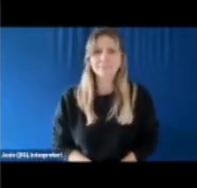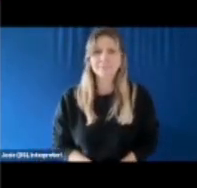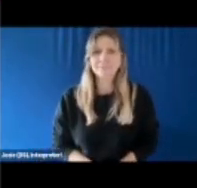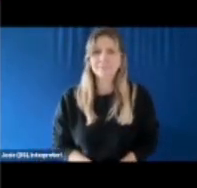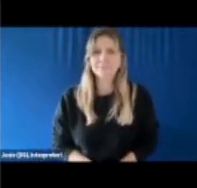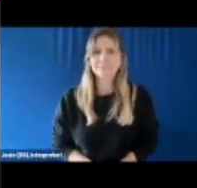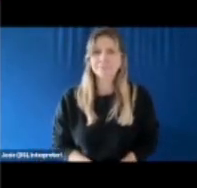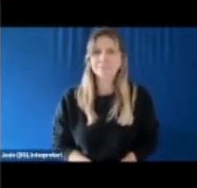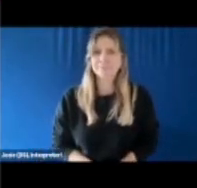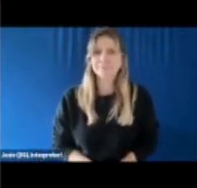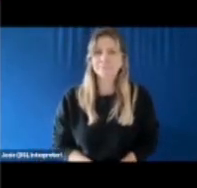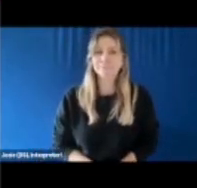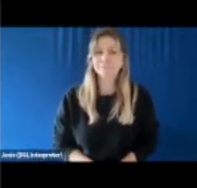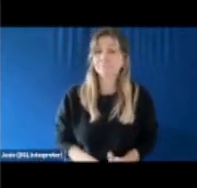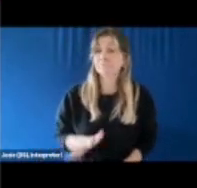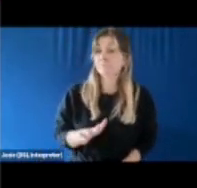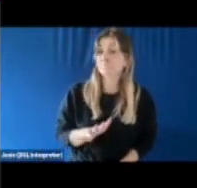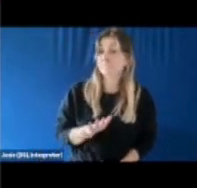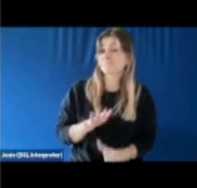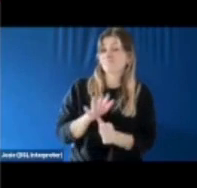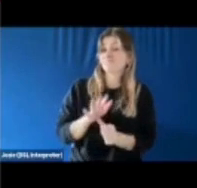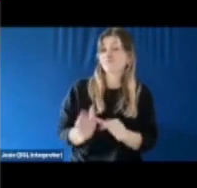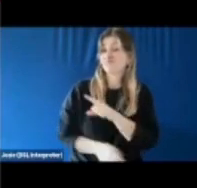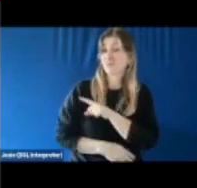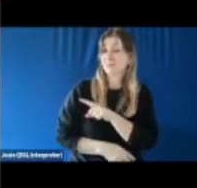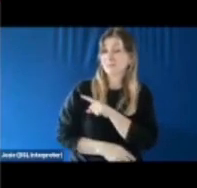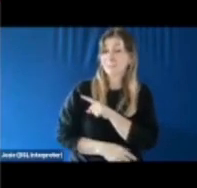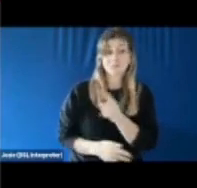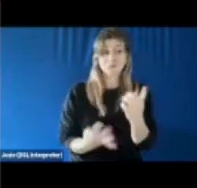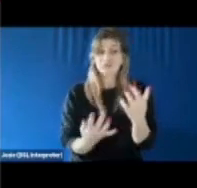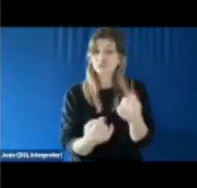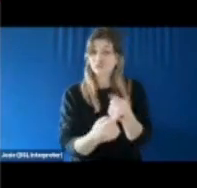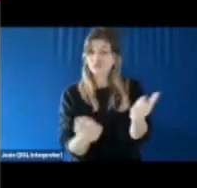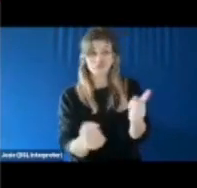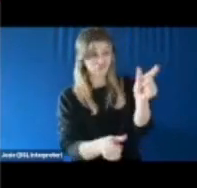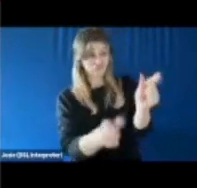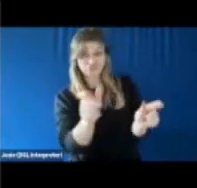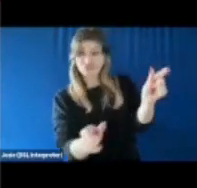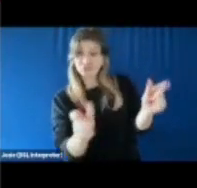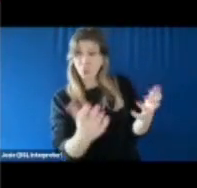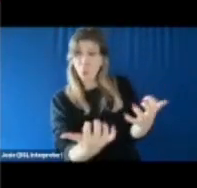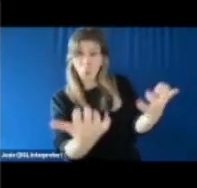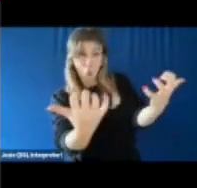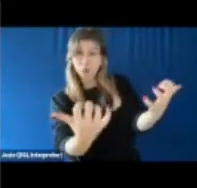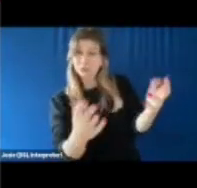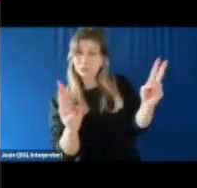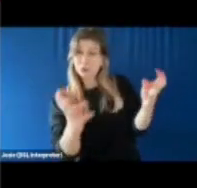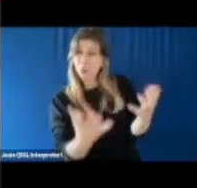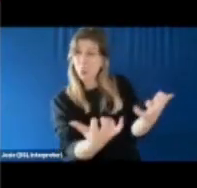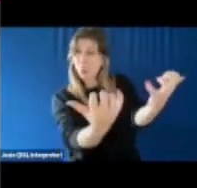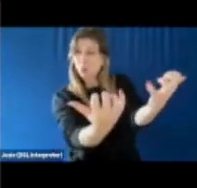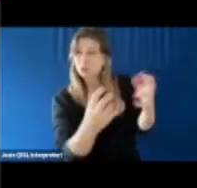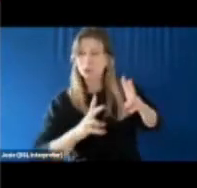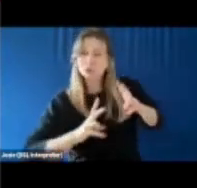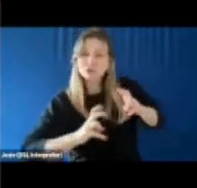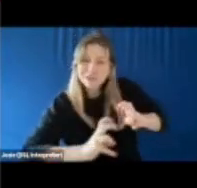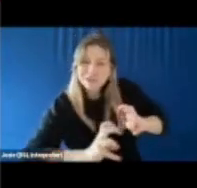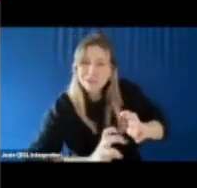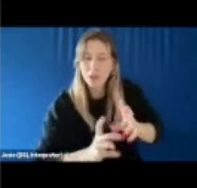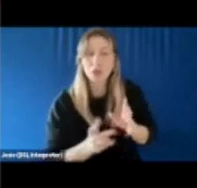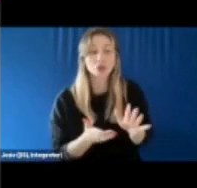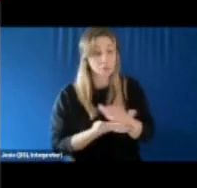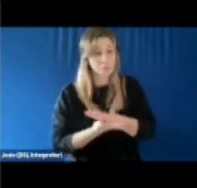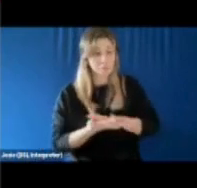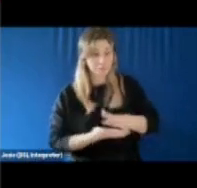Mainly, or one of the main reasons, is audience research. So it's to build up a picture of our current audience. It's to